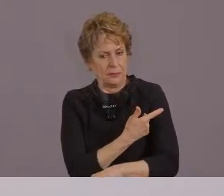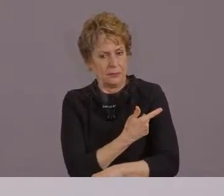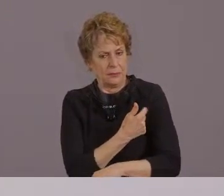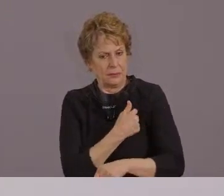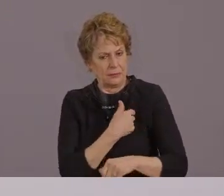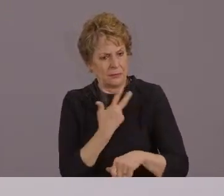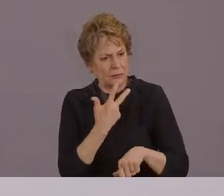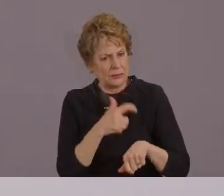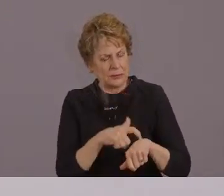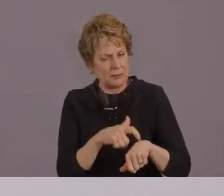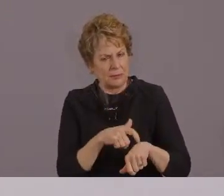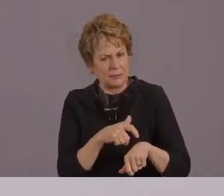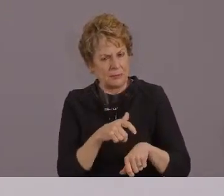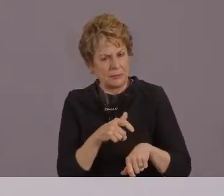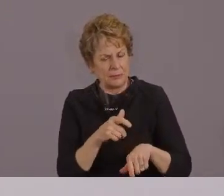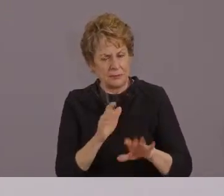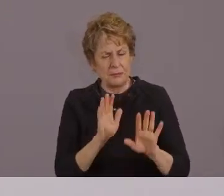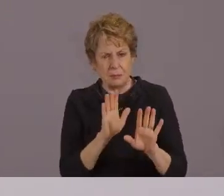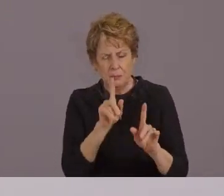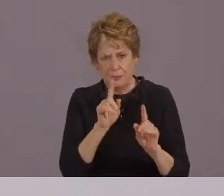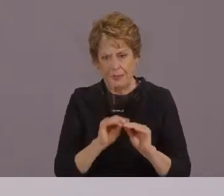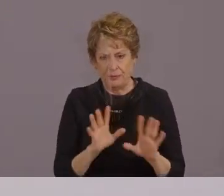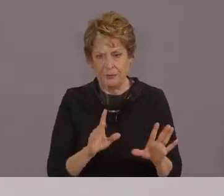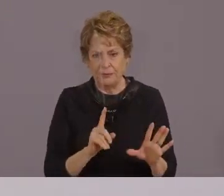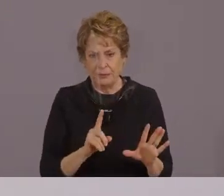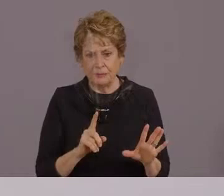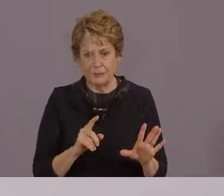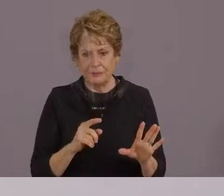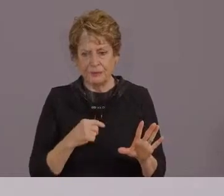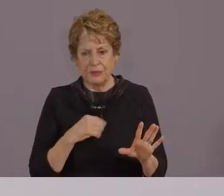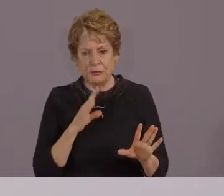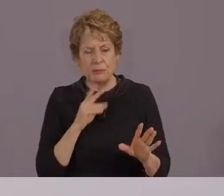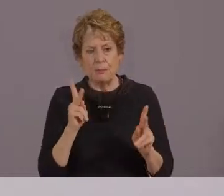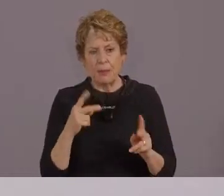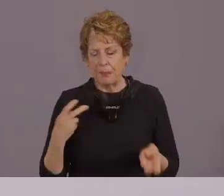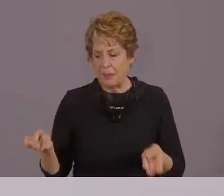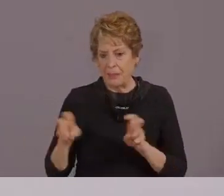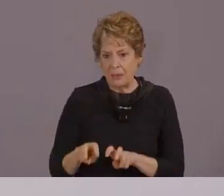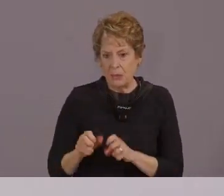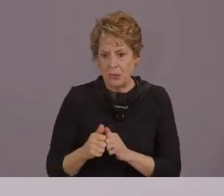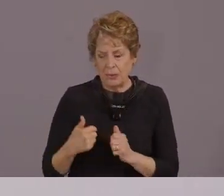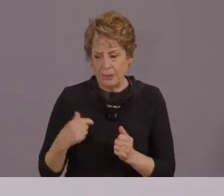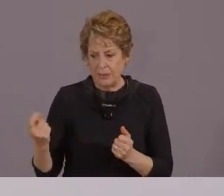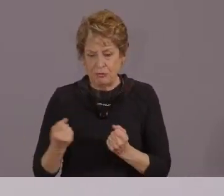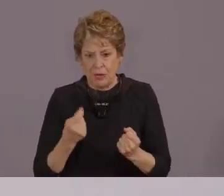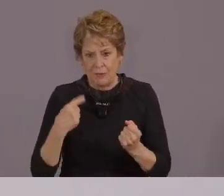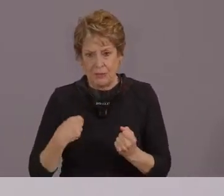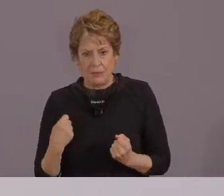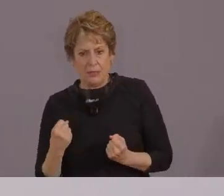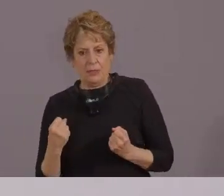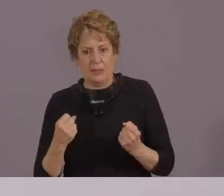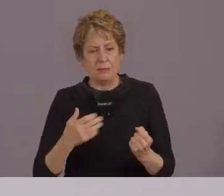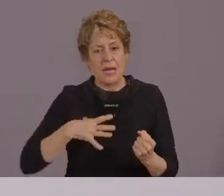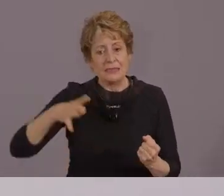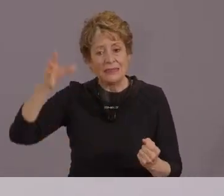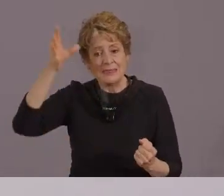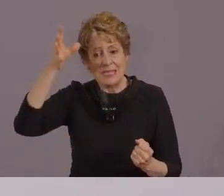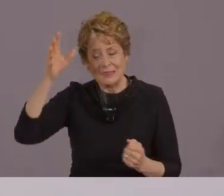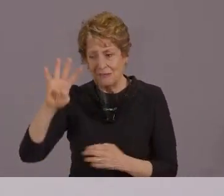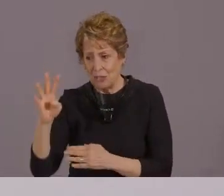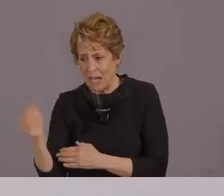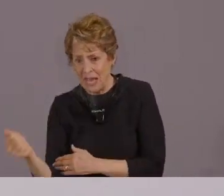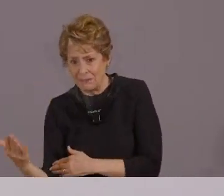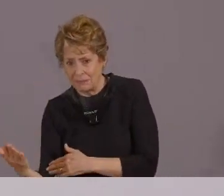in the same car at, you know, let's say 4 a.m., you know, my dad's got it at 4 a.m., I'm at 5 a.m. the next day. Can we just drive